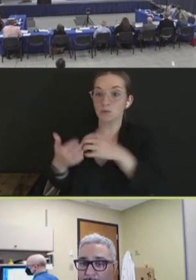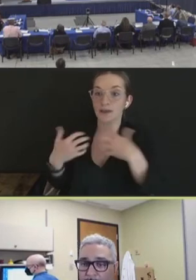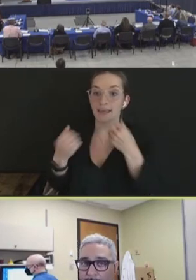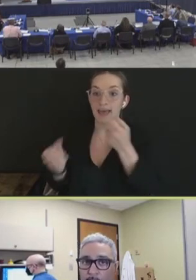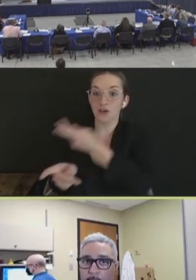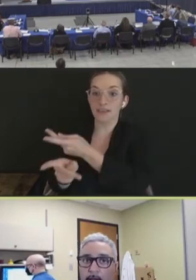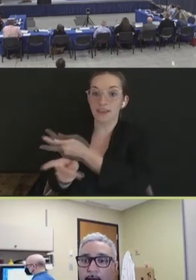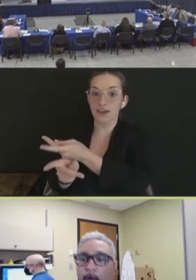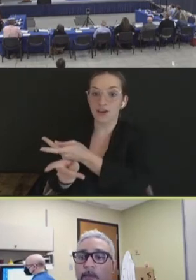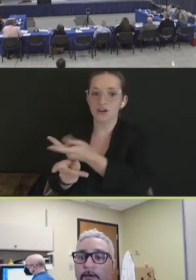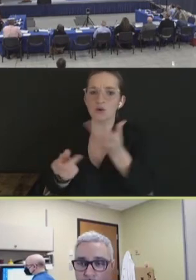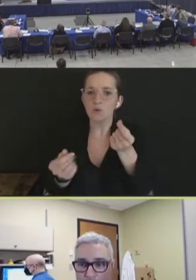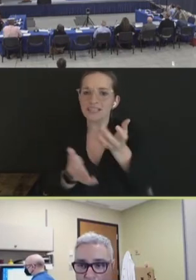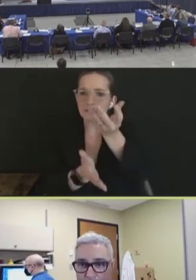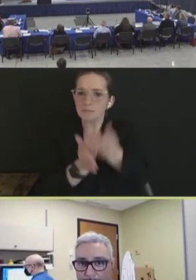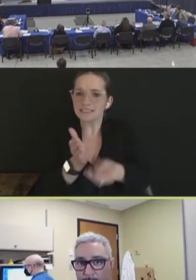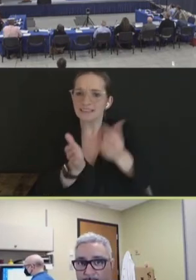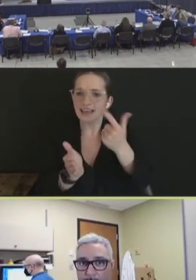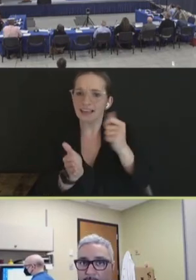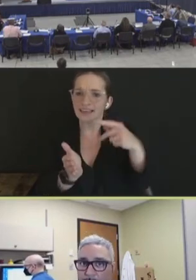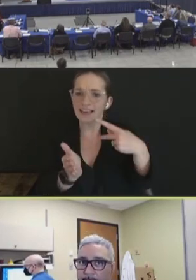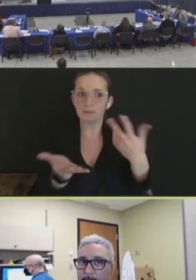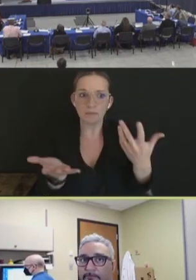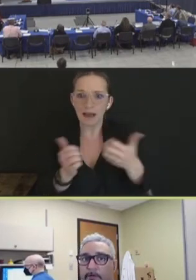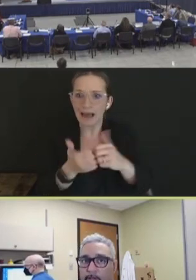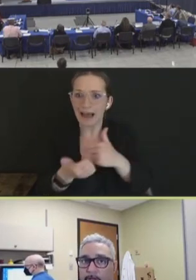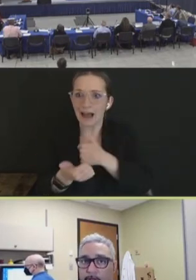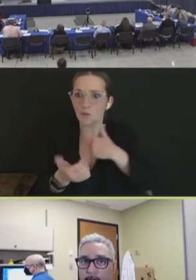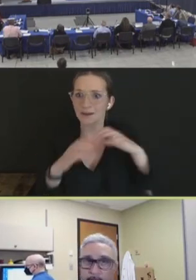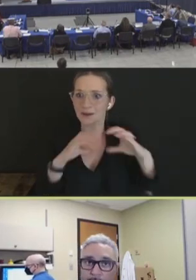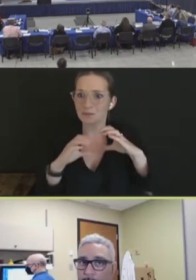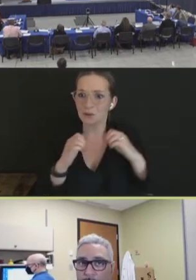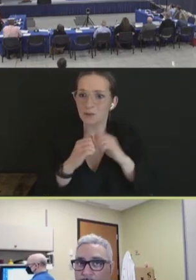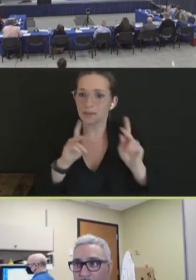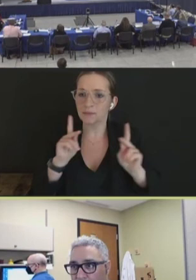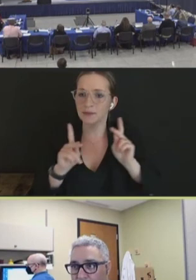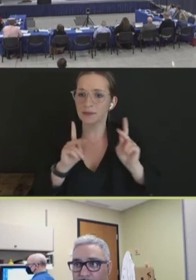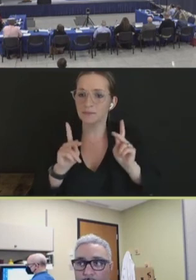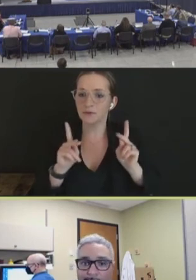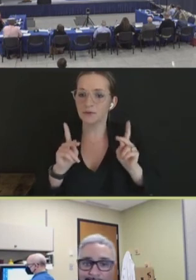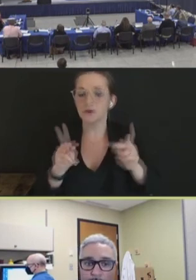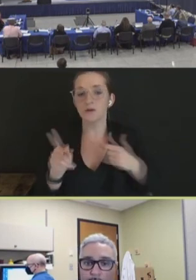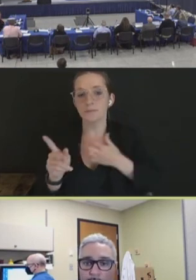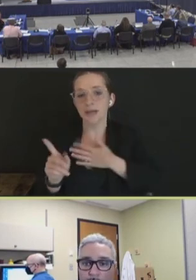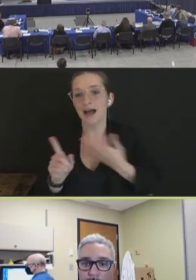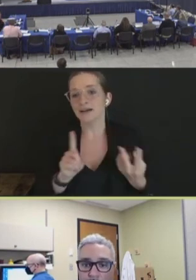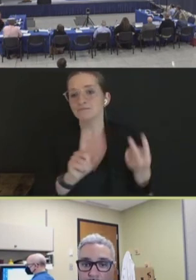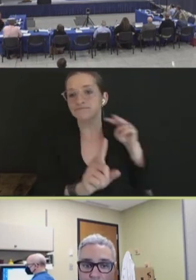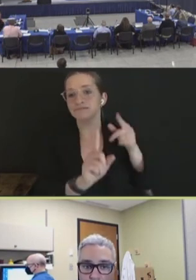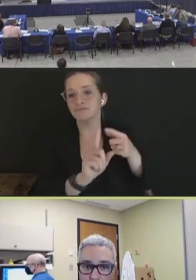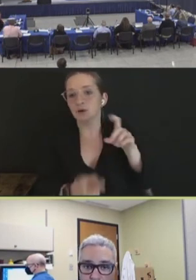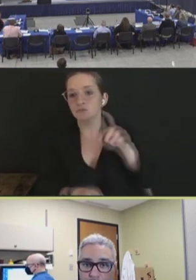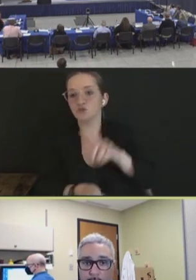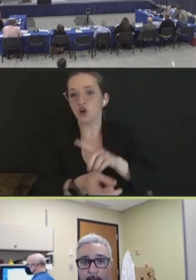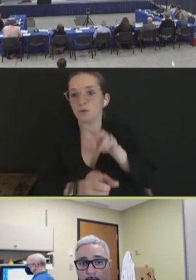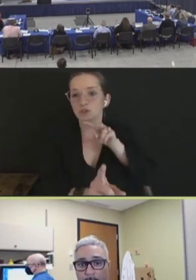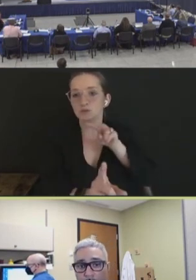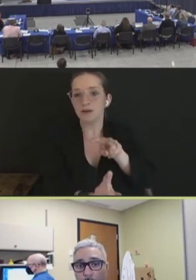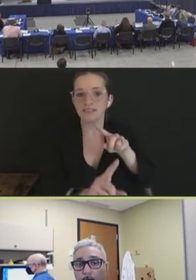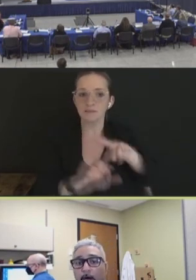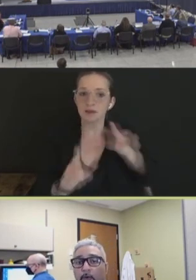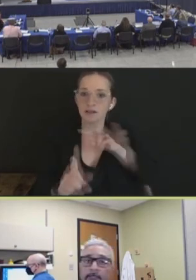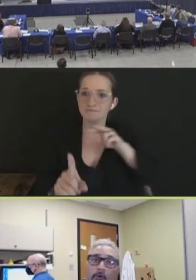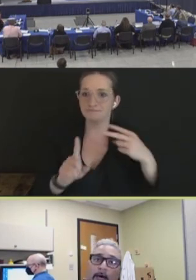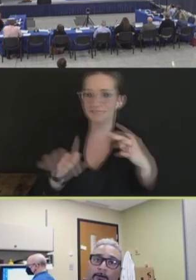in that gap? Well, how we communicate with people. Now, I'm speaking to this from a clinical lens, but this applies equally well to research too.